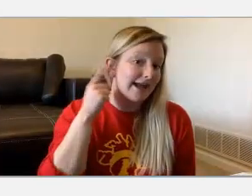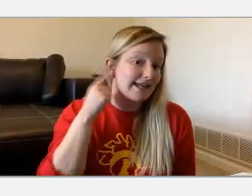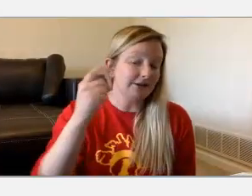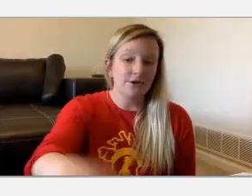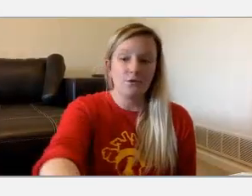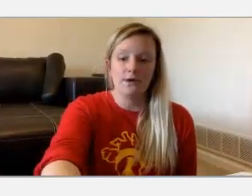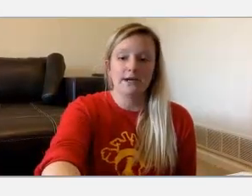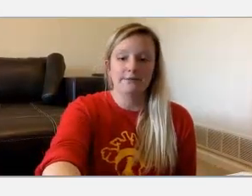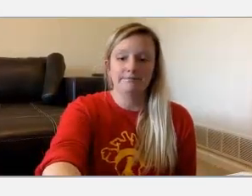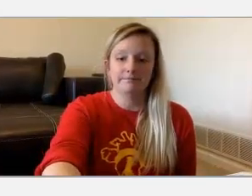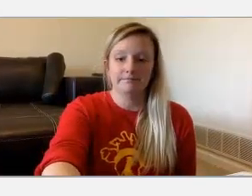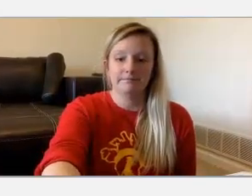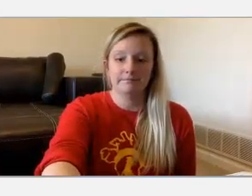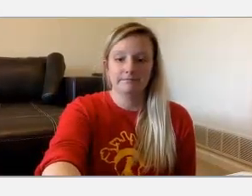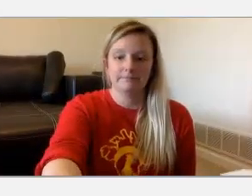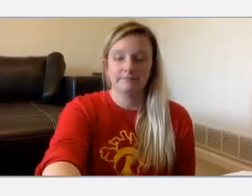I hear the horn.